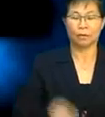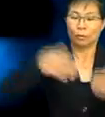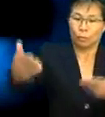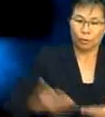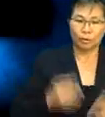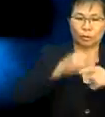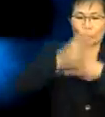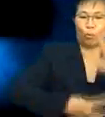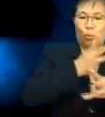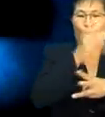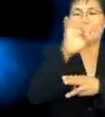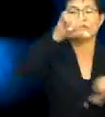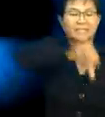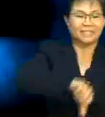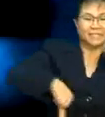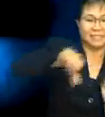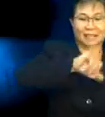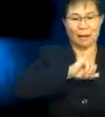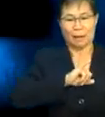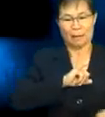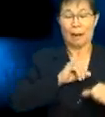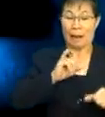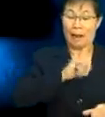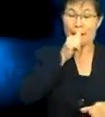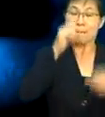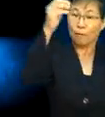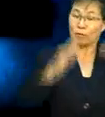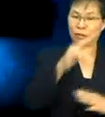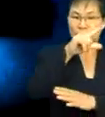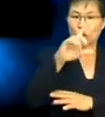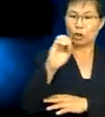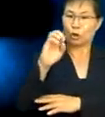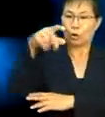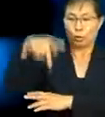Welcome to the world of science. I'm Professor Gloop.